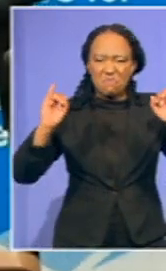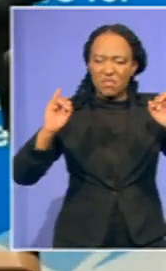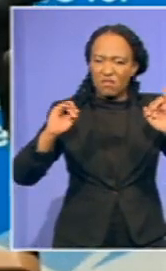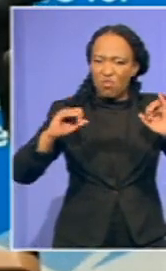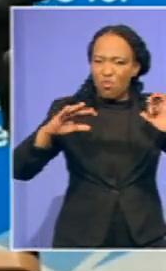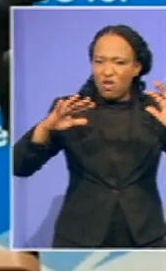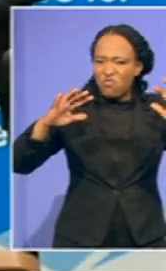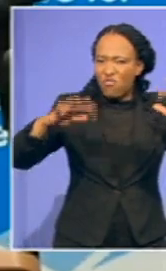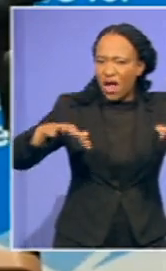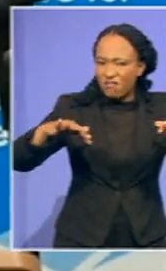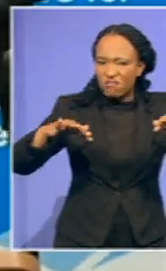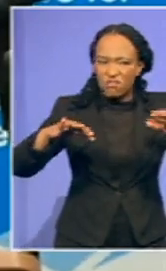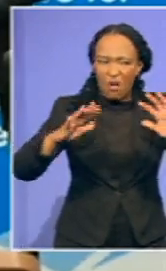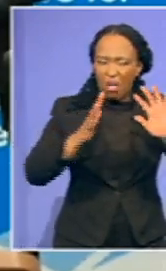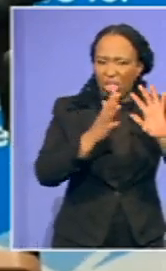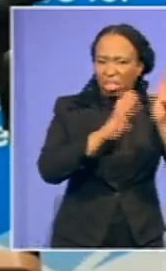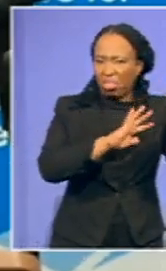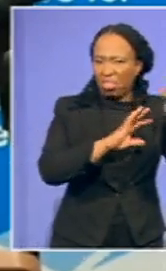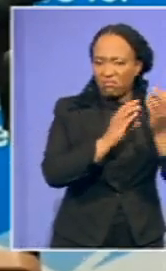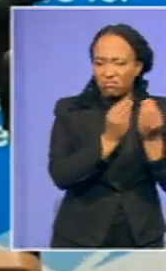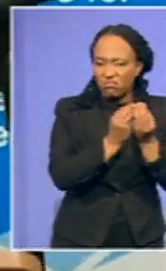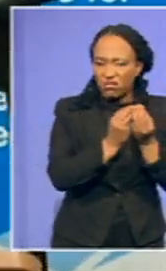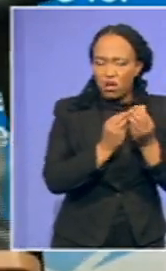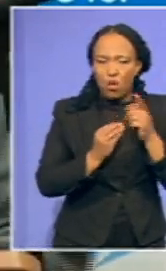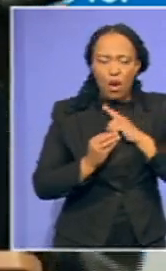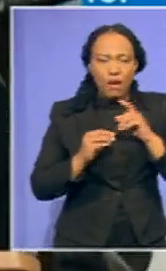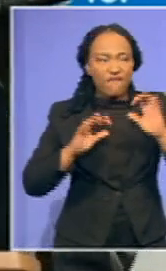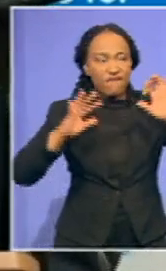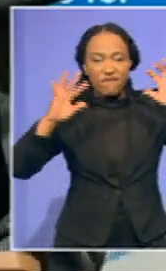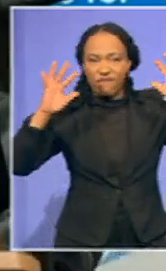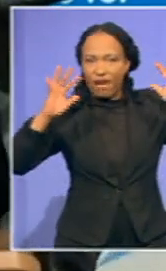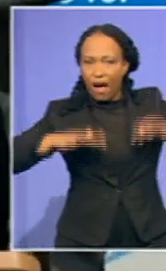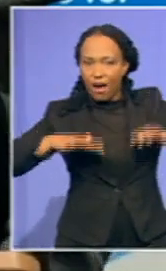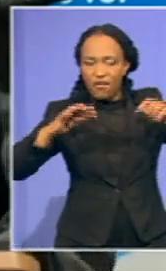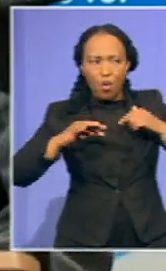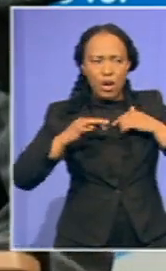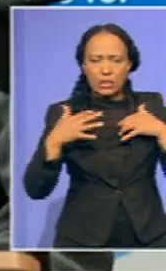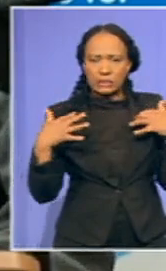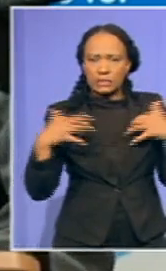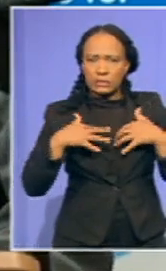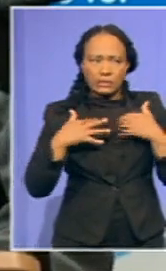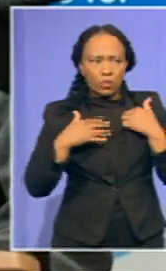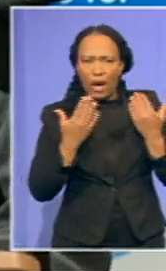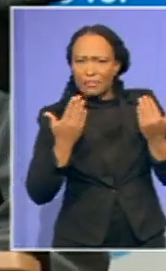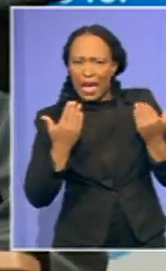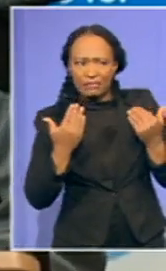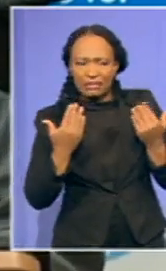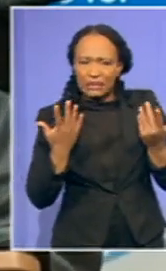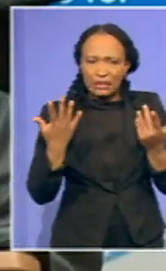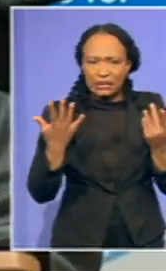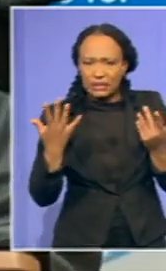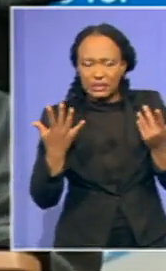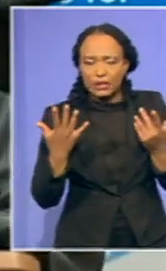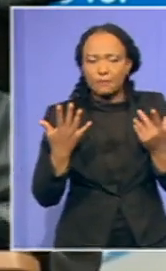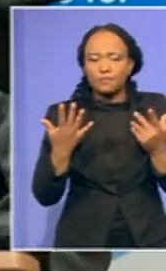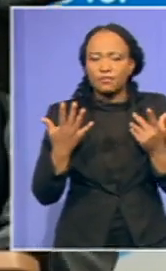flood, as we've often said, has taken us by surprise and it caused damage that we didn't expect. So the first